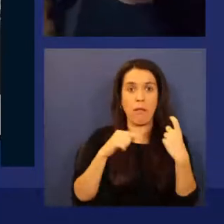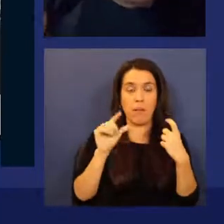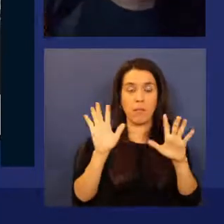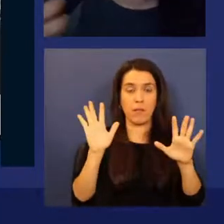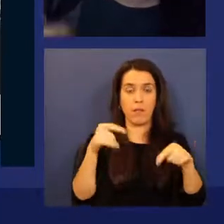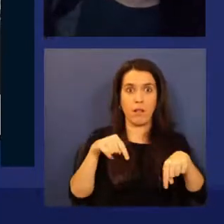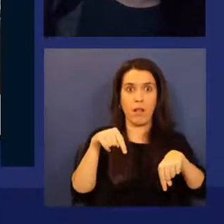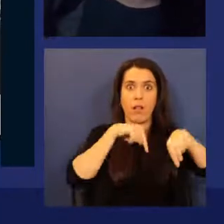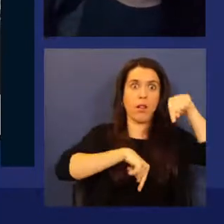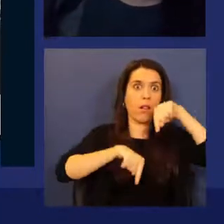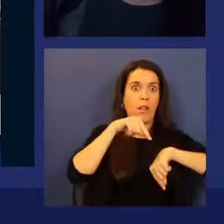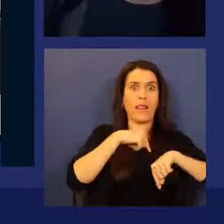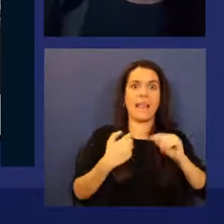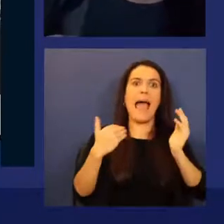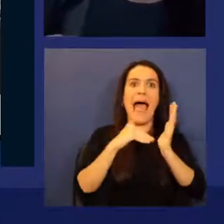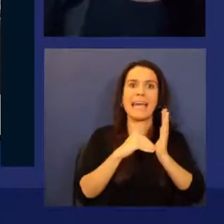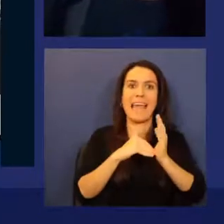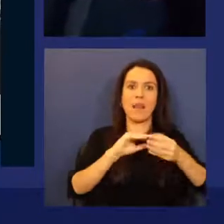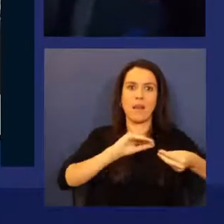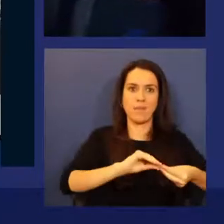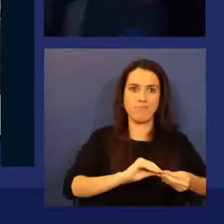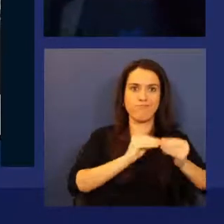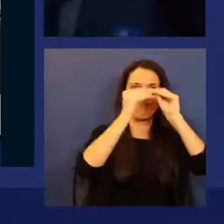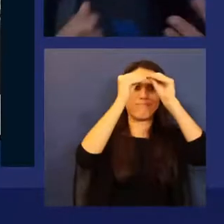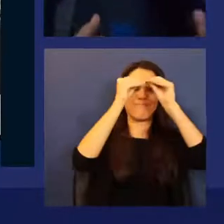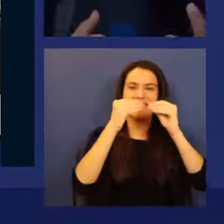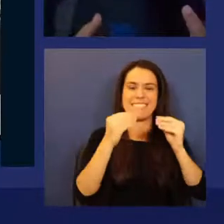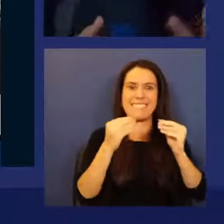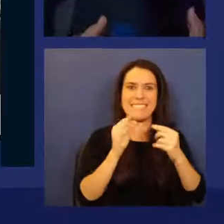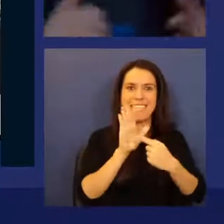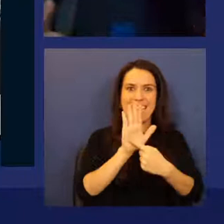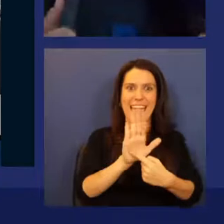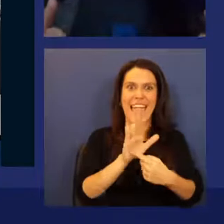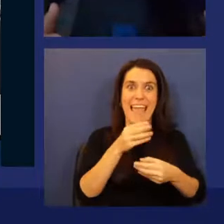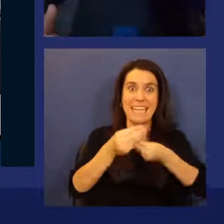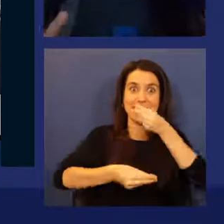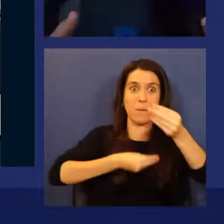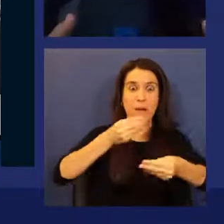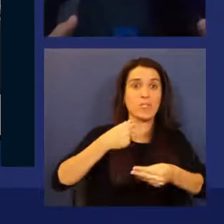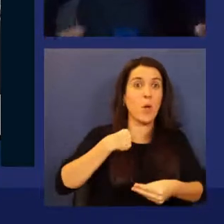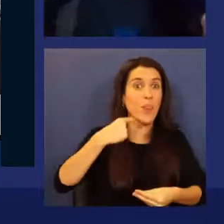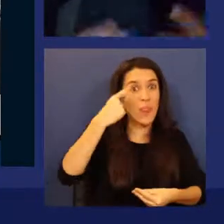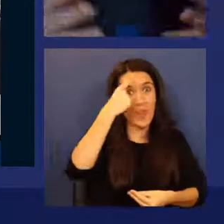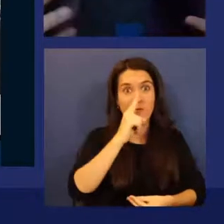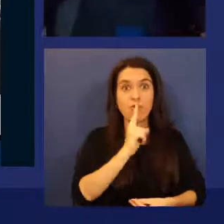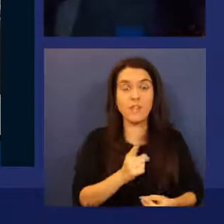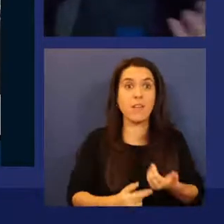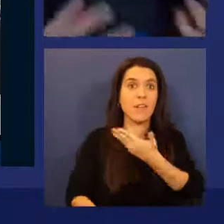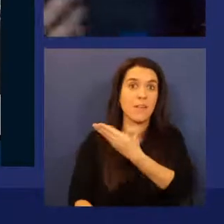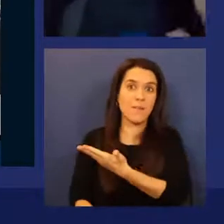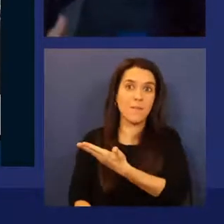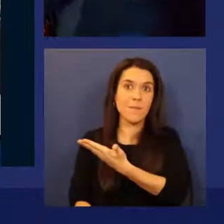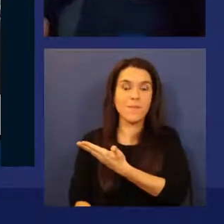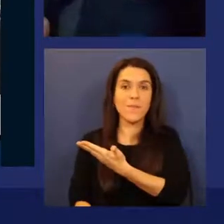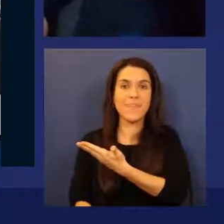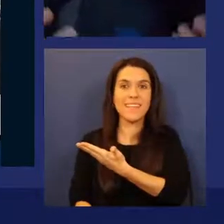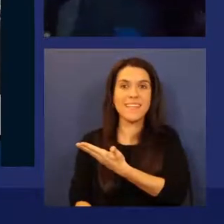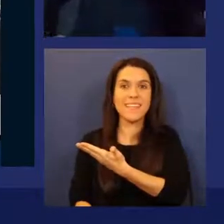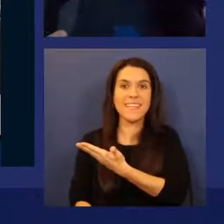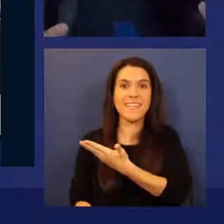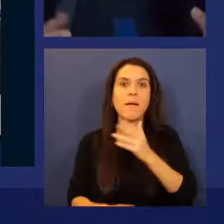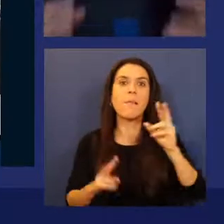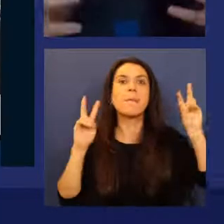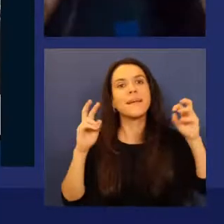and create explainability in my model. This one, in my mind, is kind of, I don't know, somewhat the easier way to